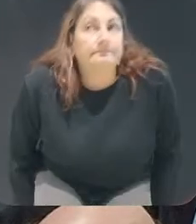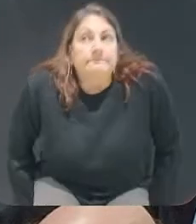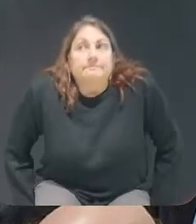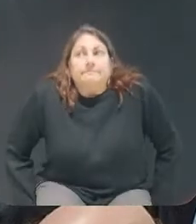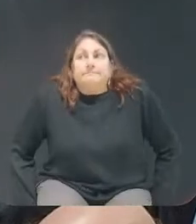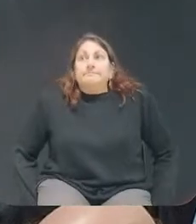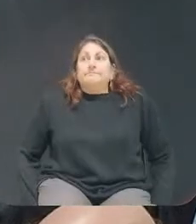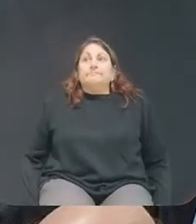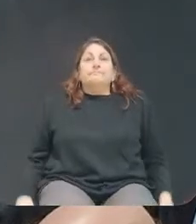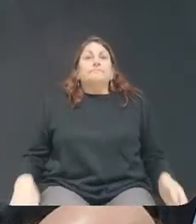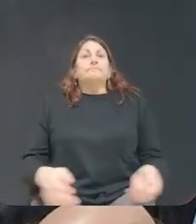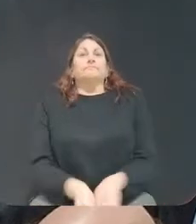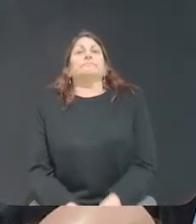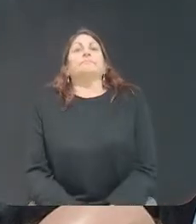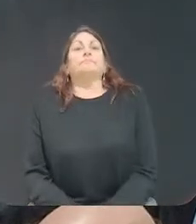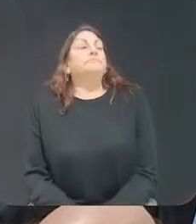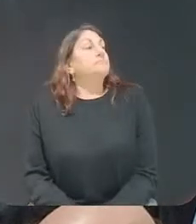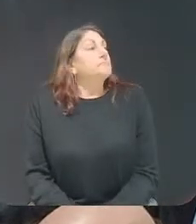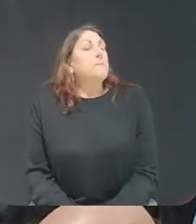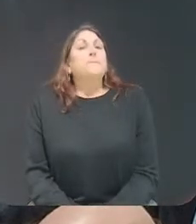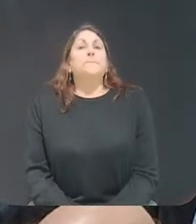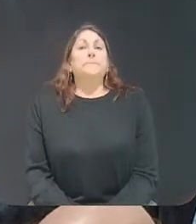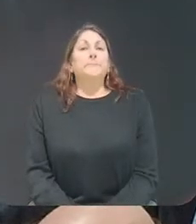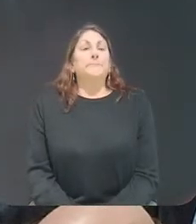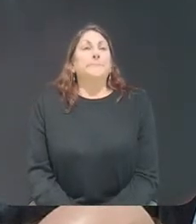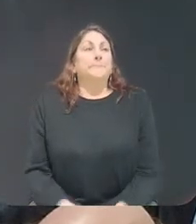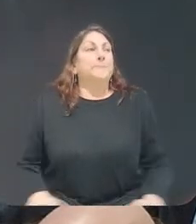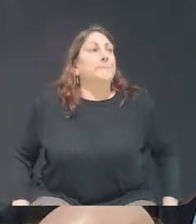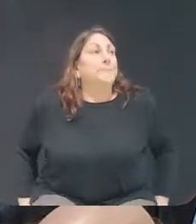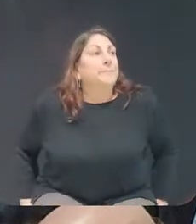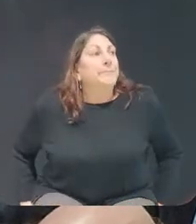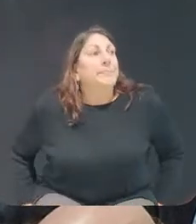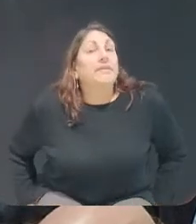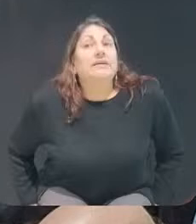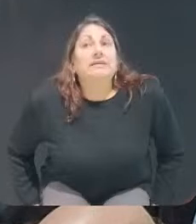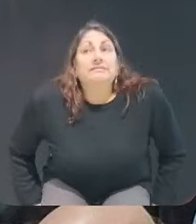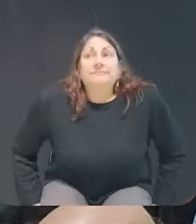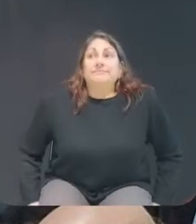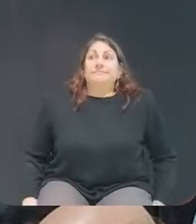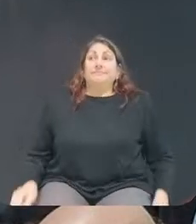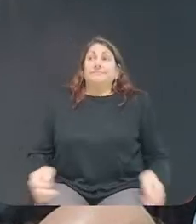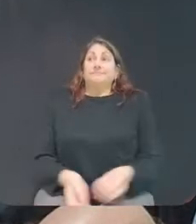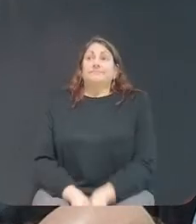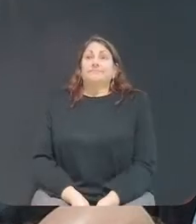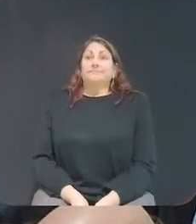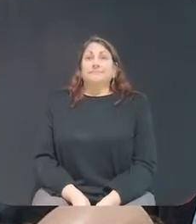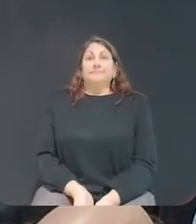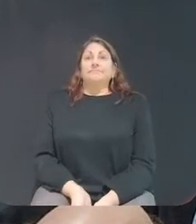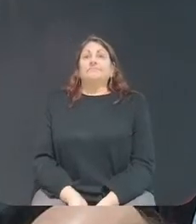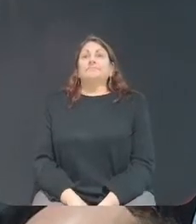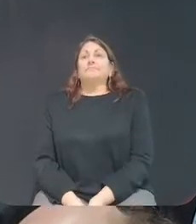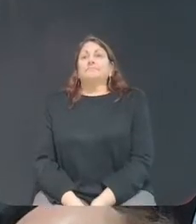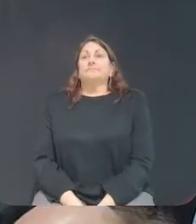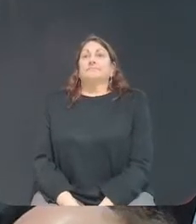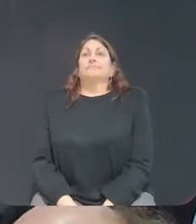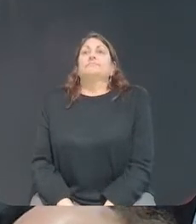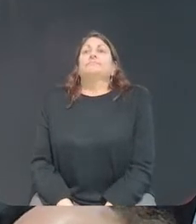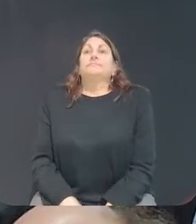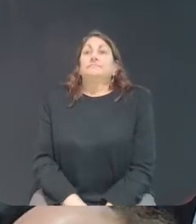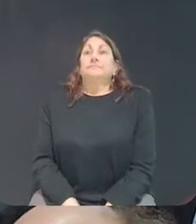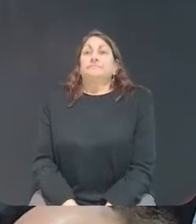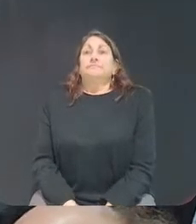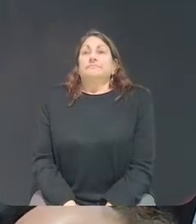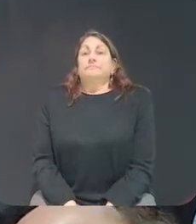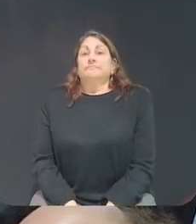by 1931, it was at 7%. In response, Mayor Harlan established the Commission for Improved Employment in the fall of 1931